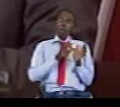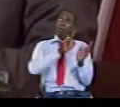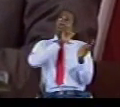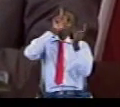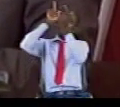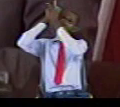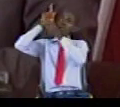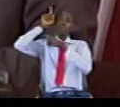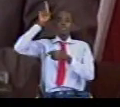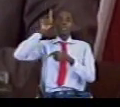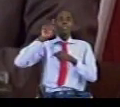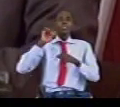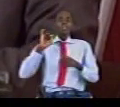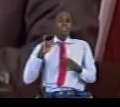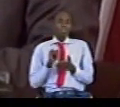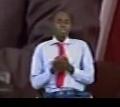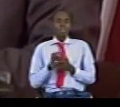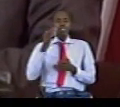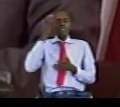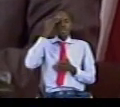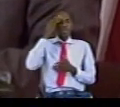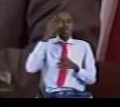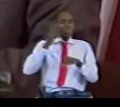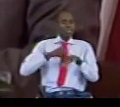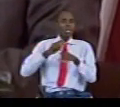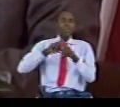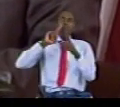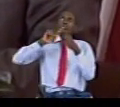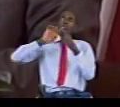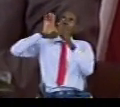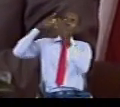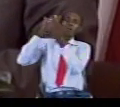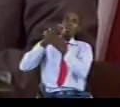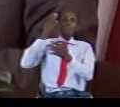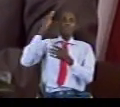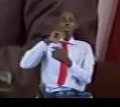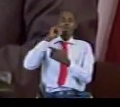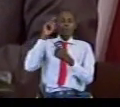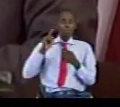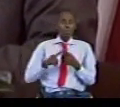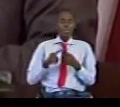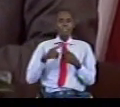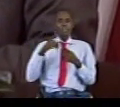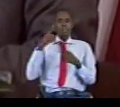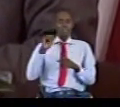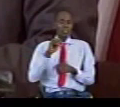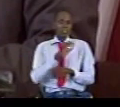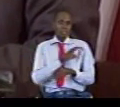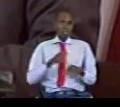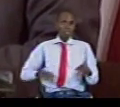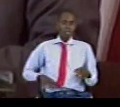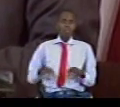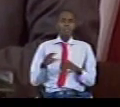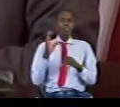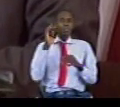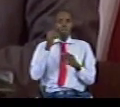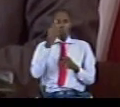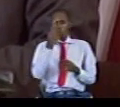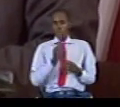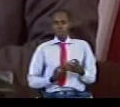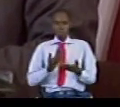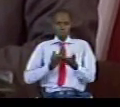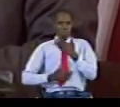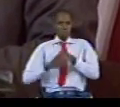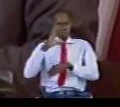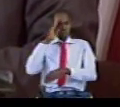time had come. He knew the time had arrived when he, Christ, the only begotten Son, will go back to the Father. And